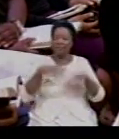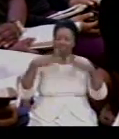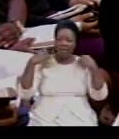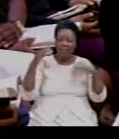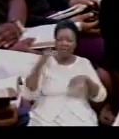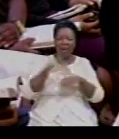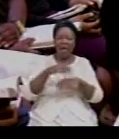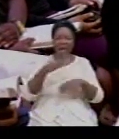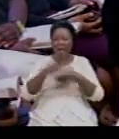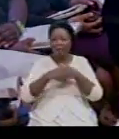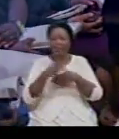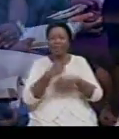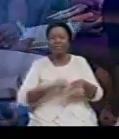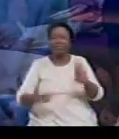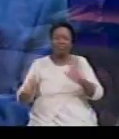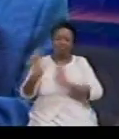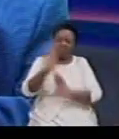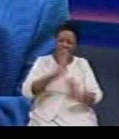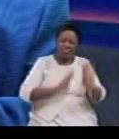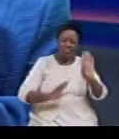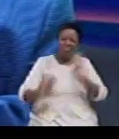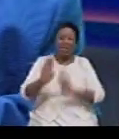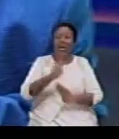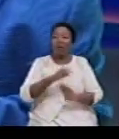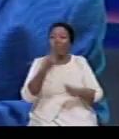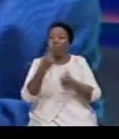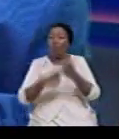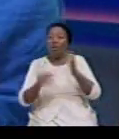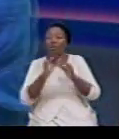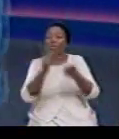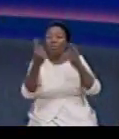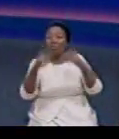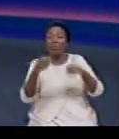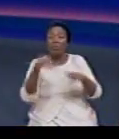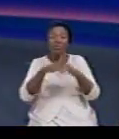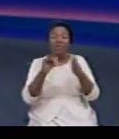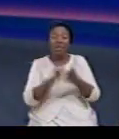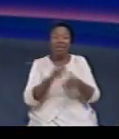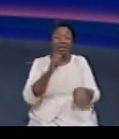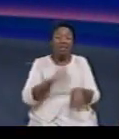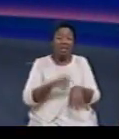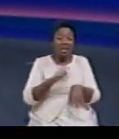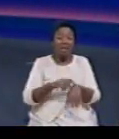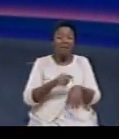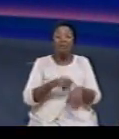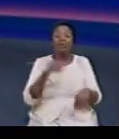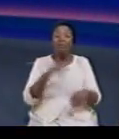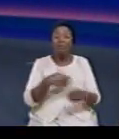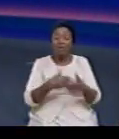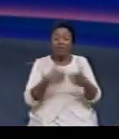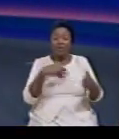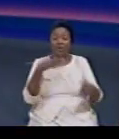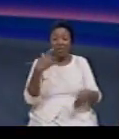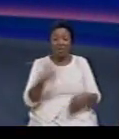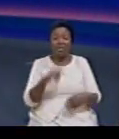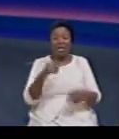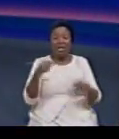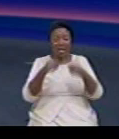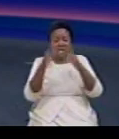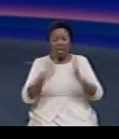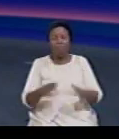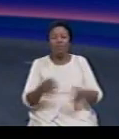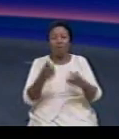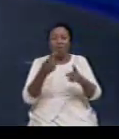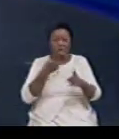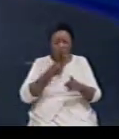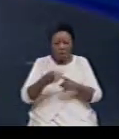the storm. What if you came to the point you could praise him before the enemy